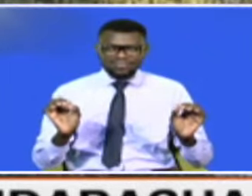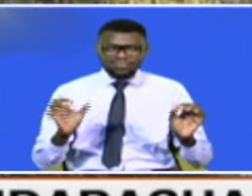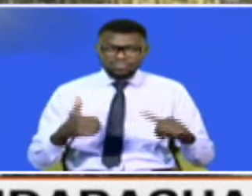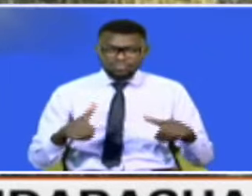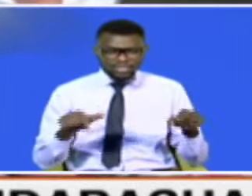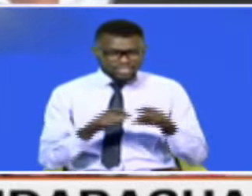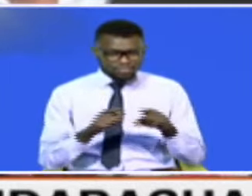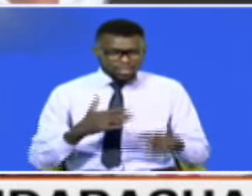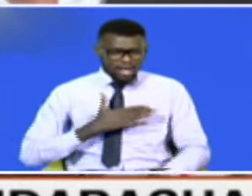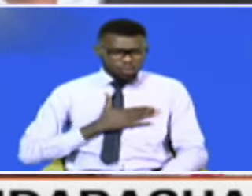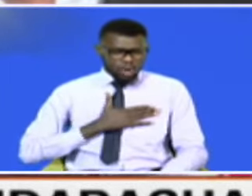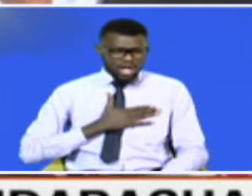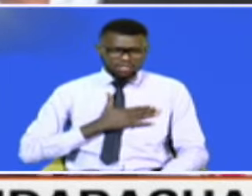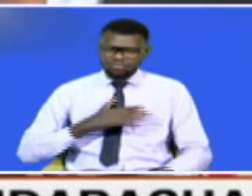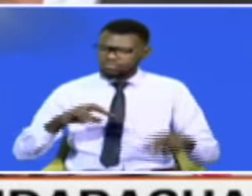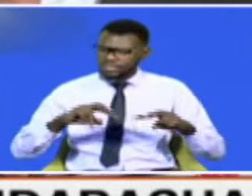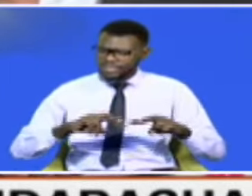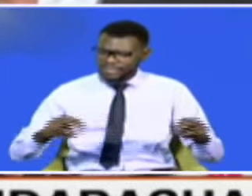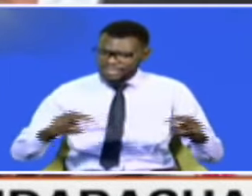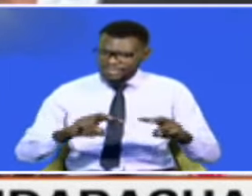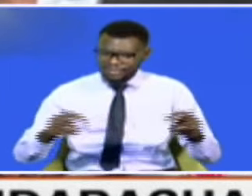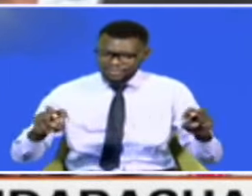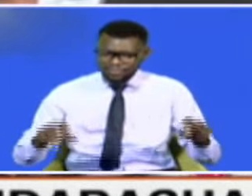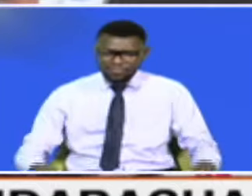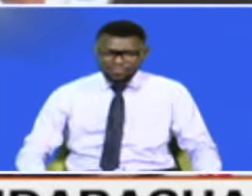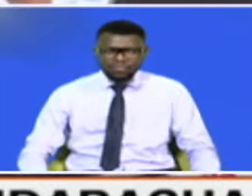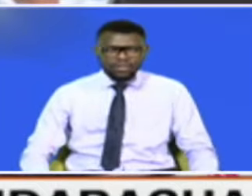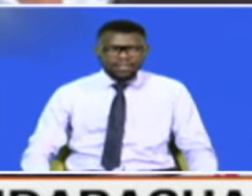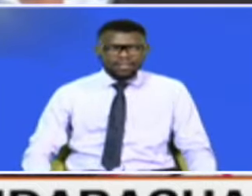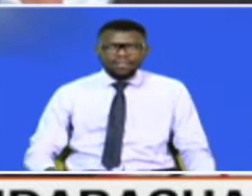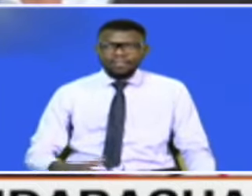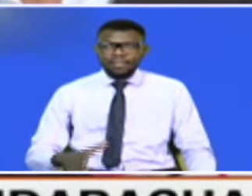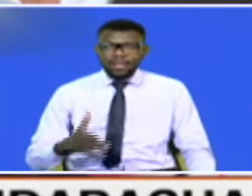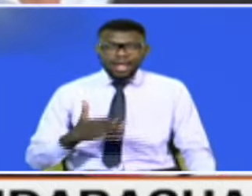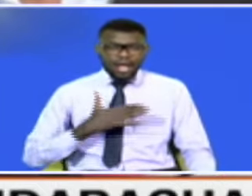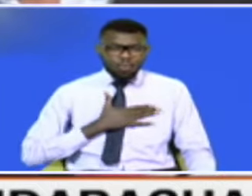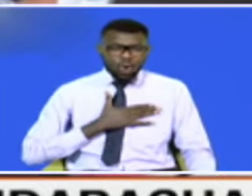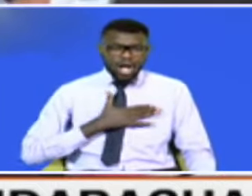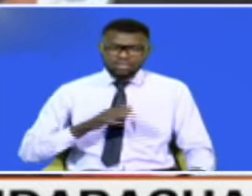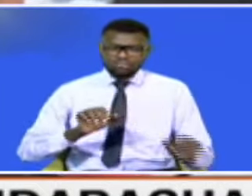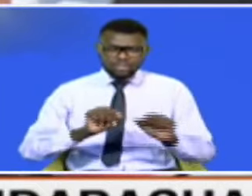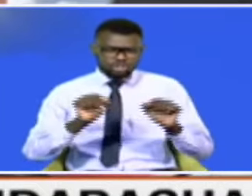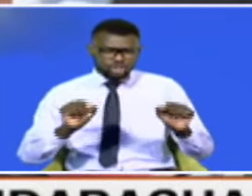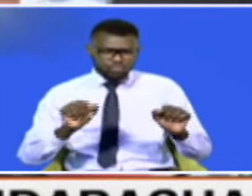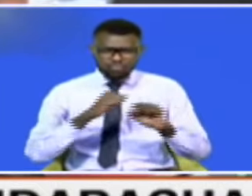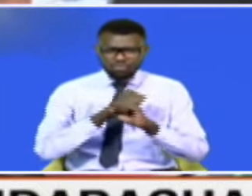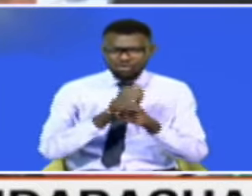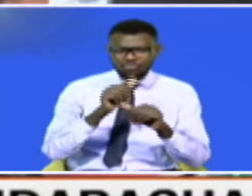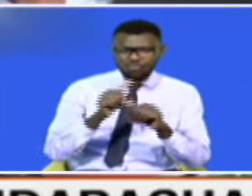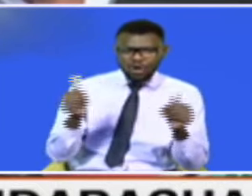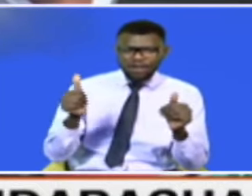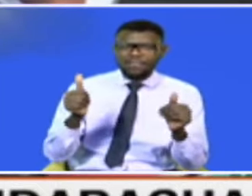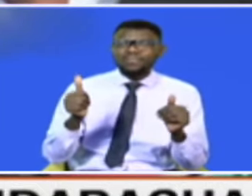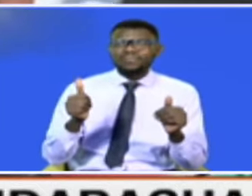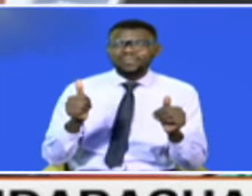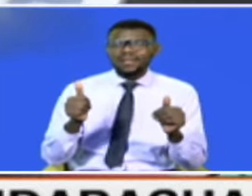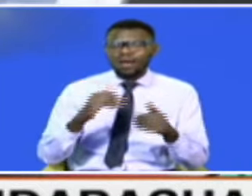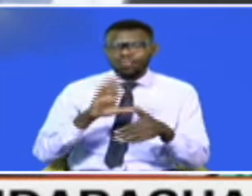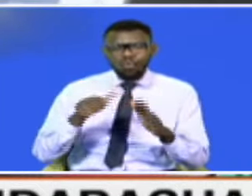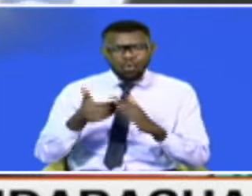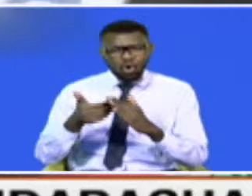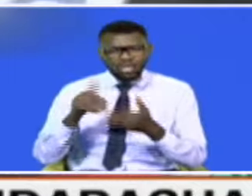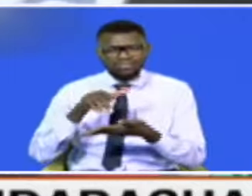on the findings of the preliminary analysis of our protection systems from the meter box to the